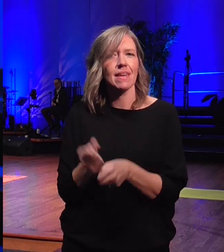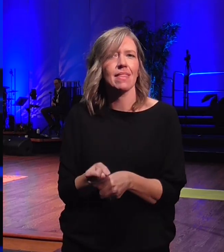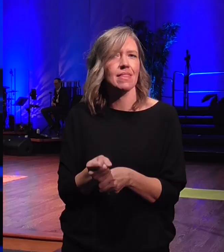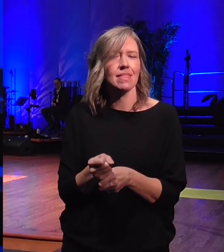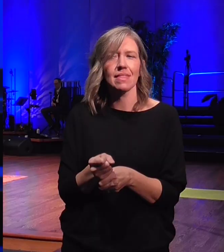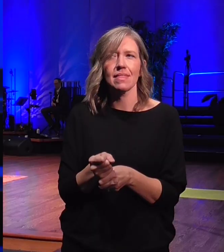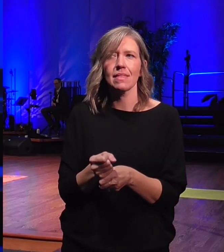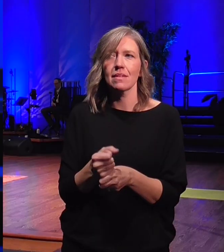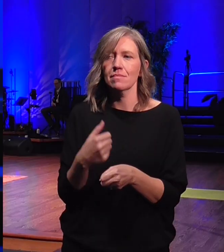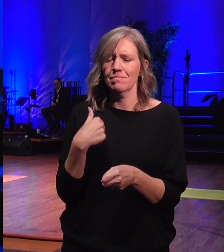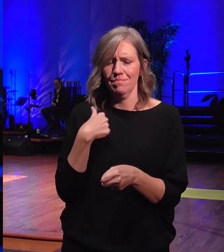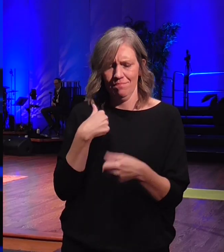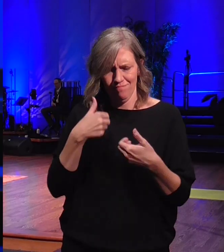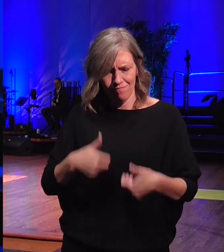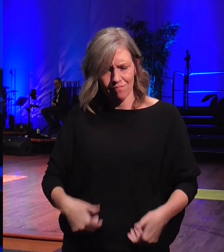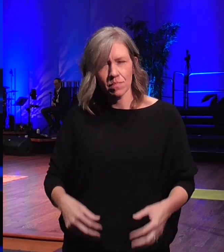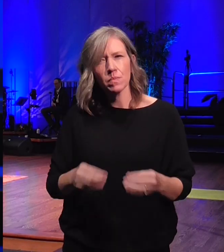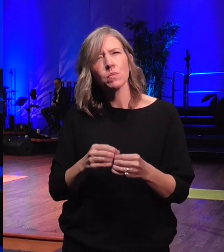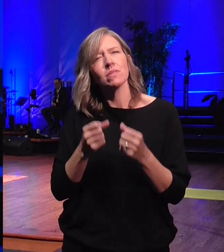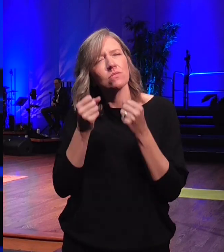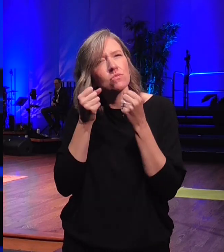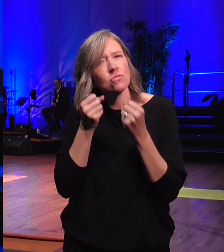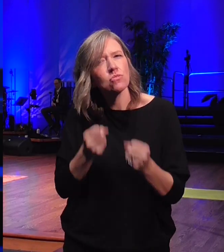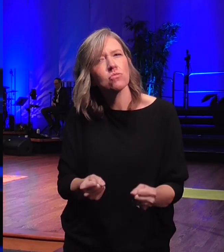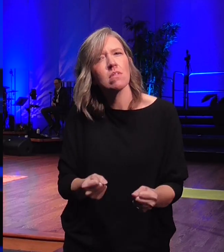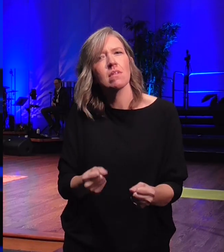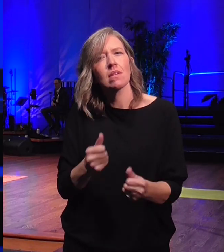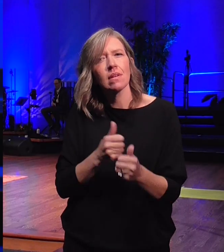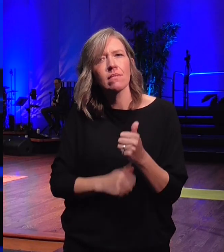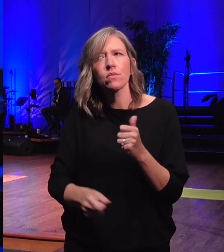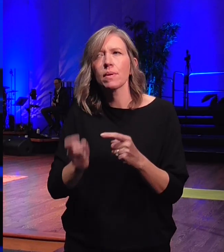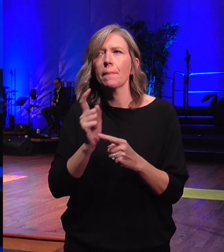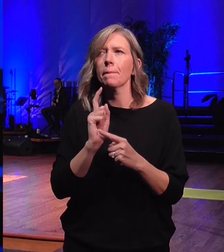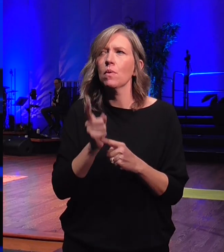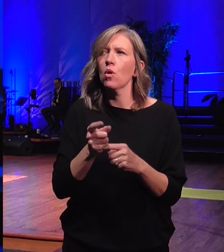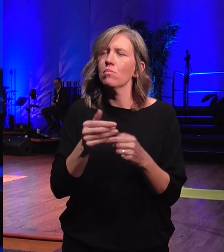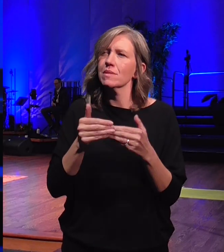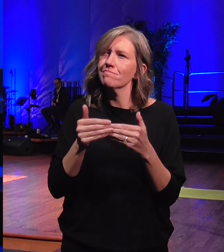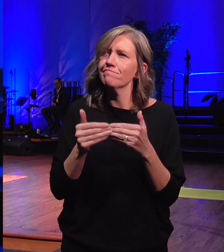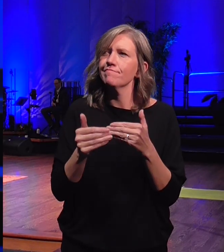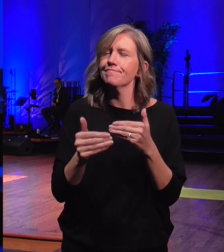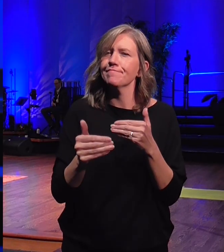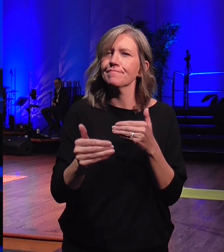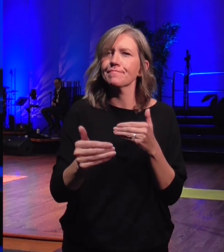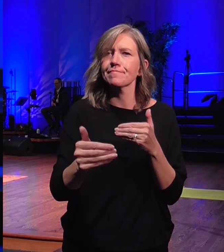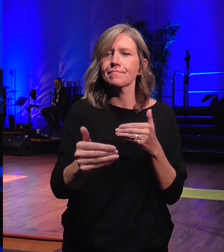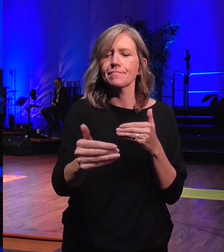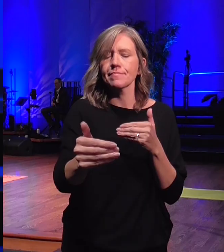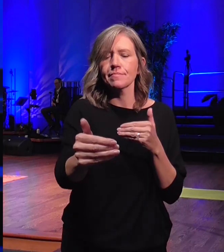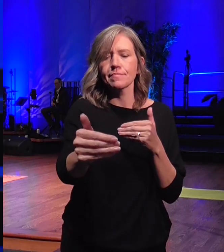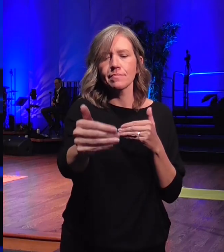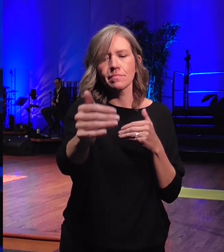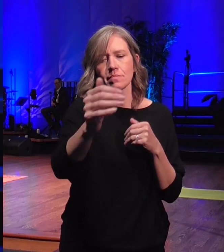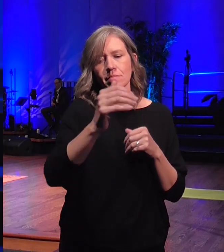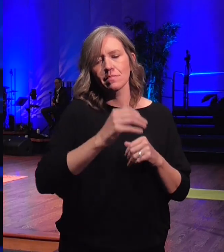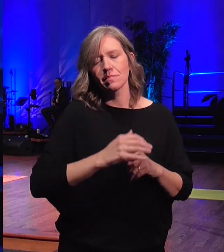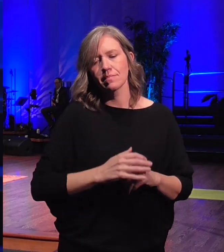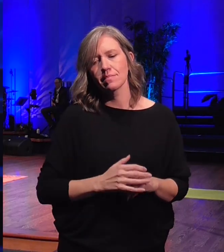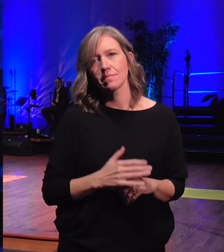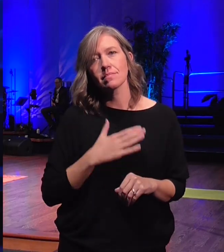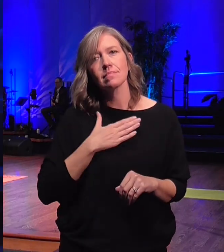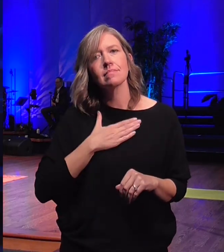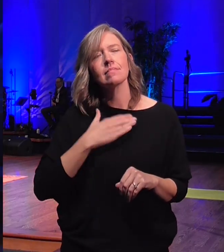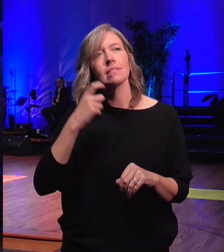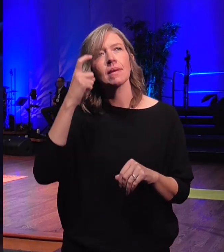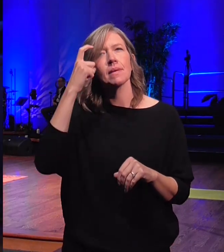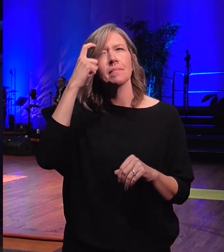and I am stronger every moment, every day. My